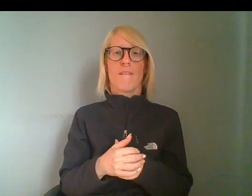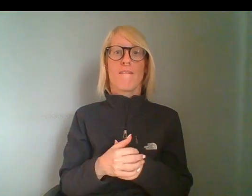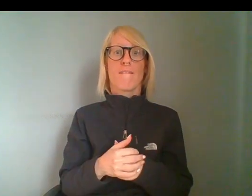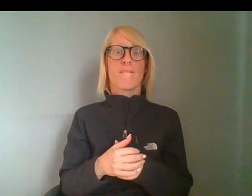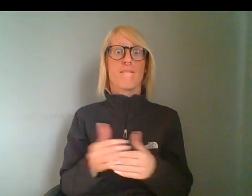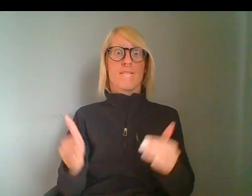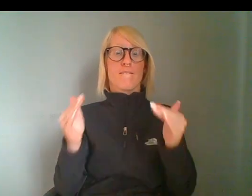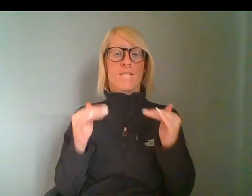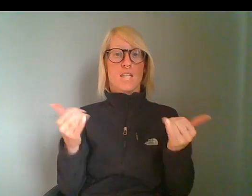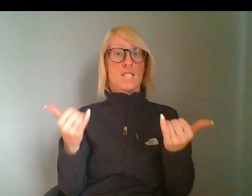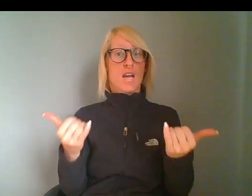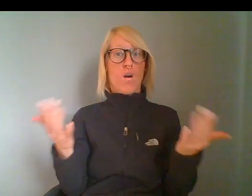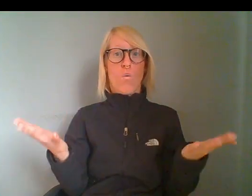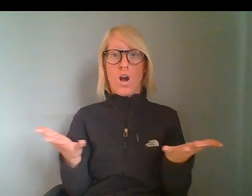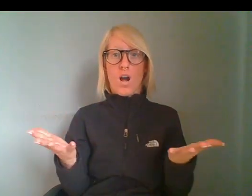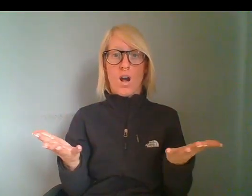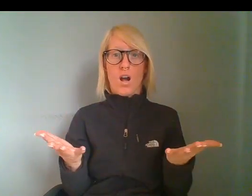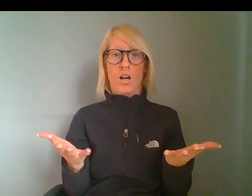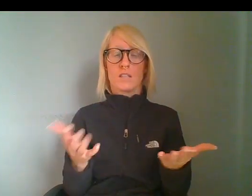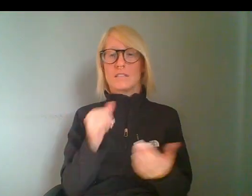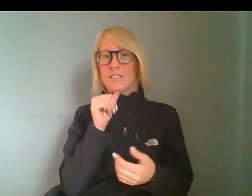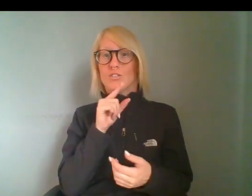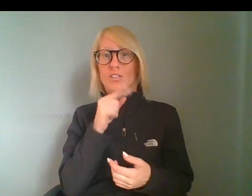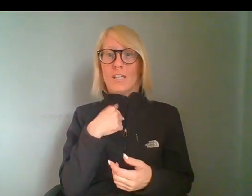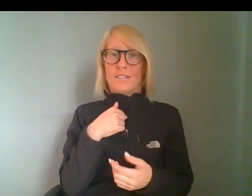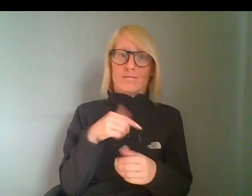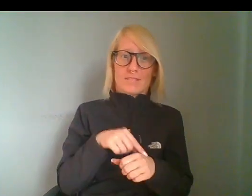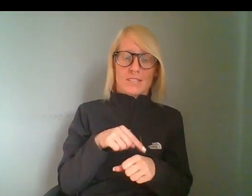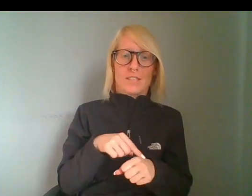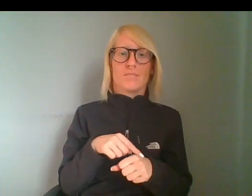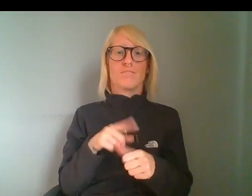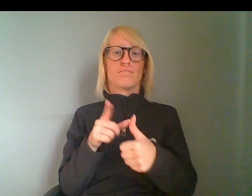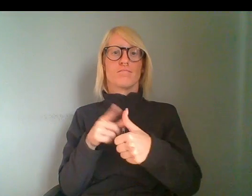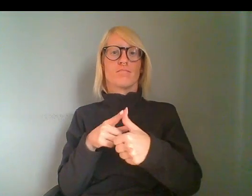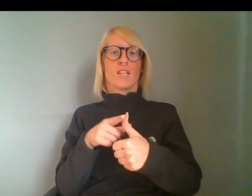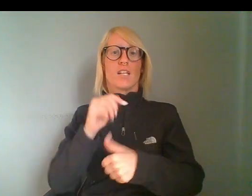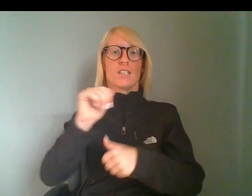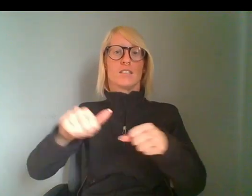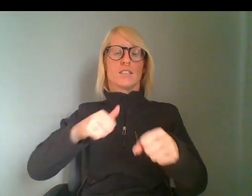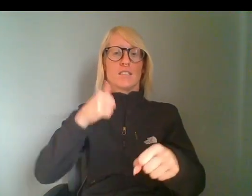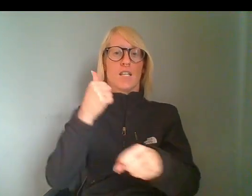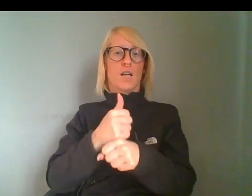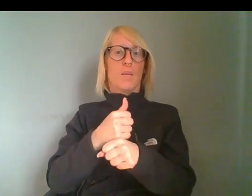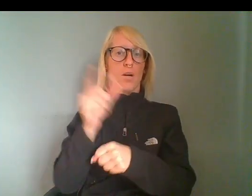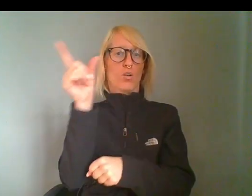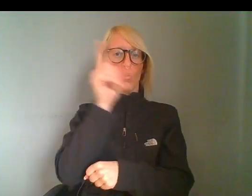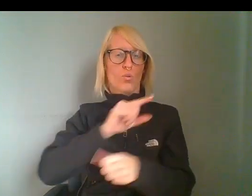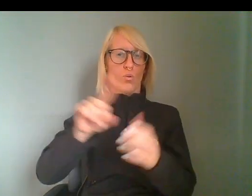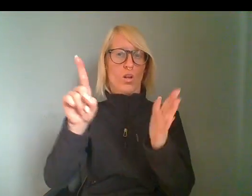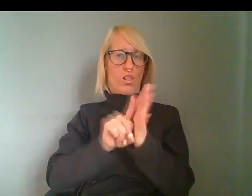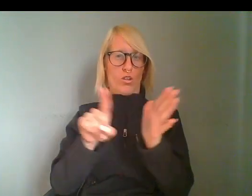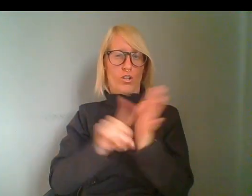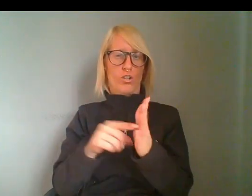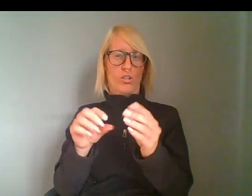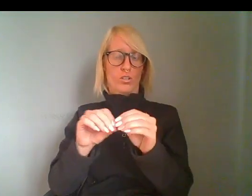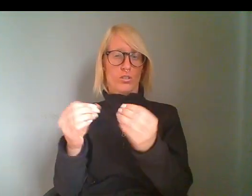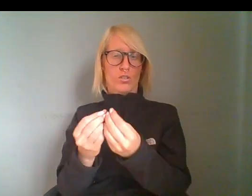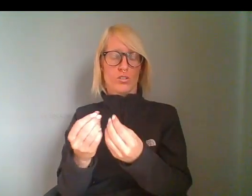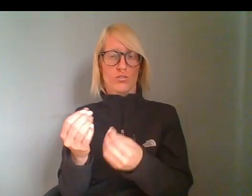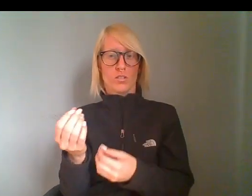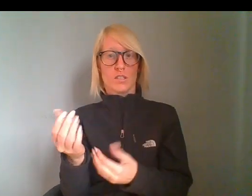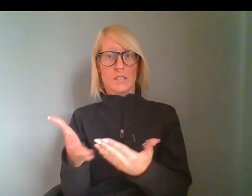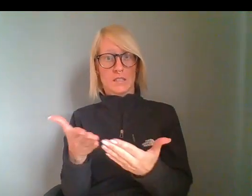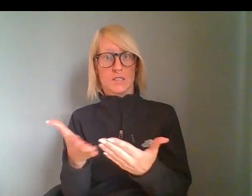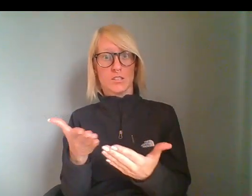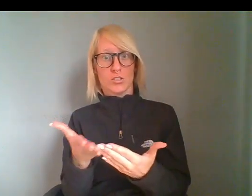summarize. Remember I said at the beginning, the Google alert, that's the easy thing that you can just see what people are talking about for your organization